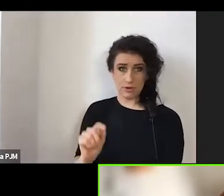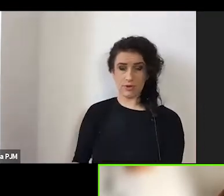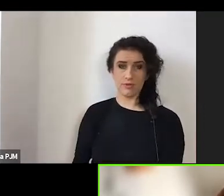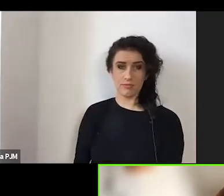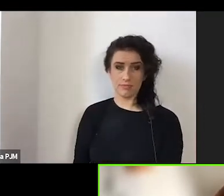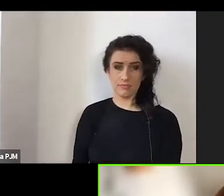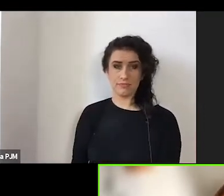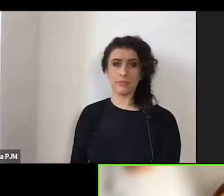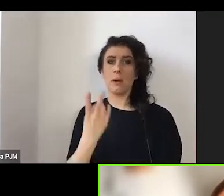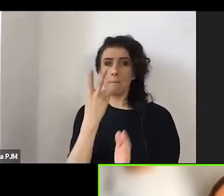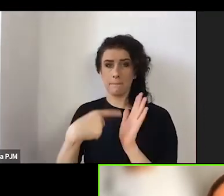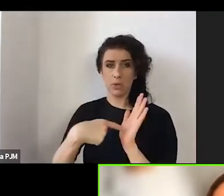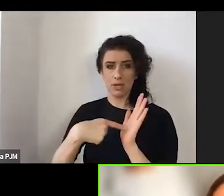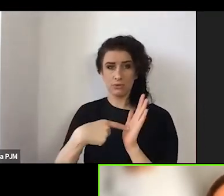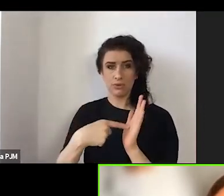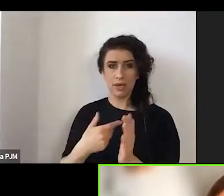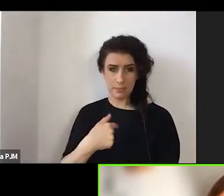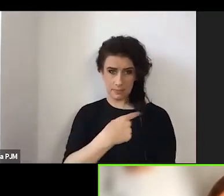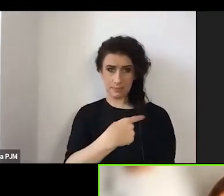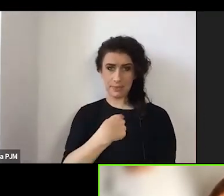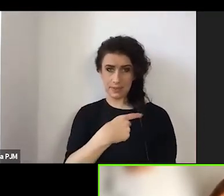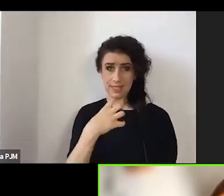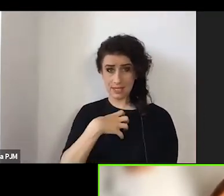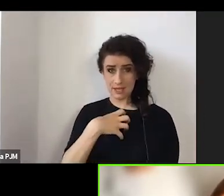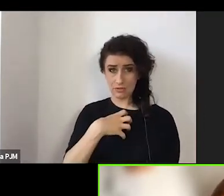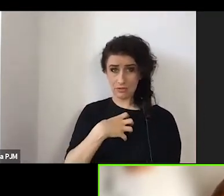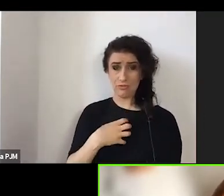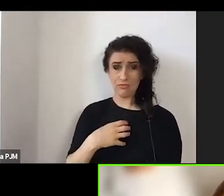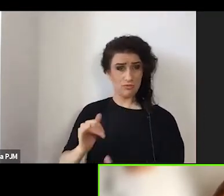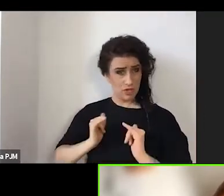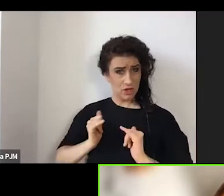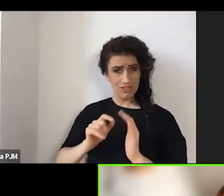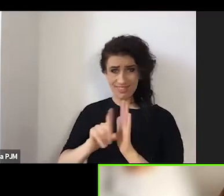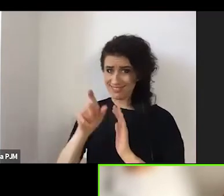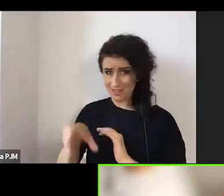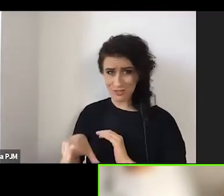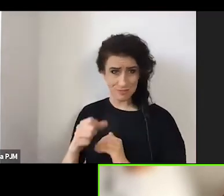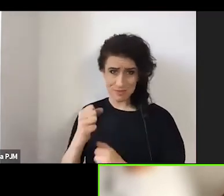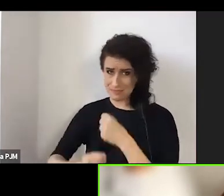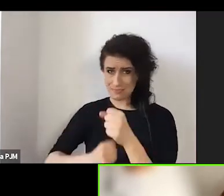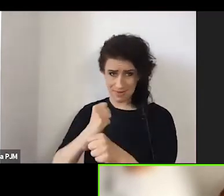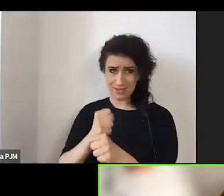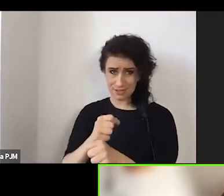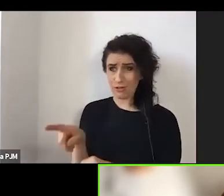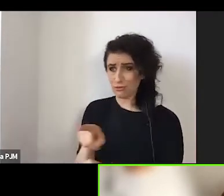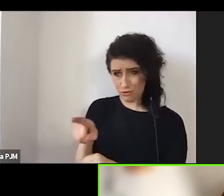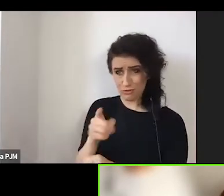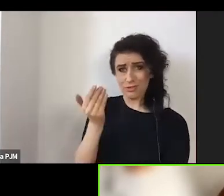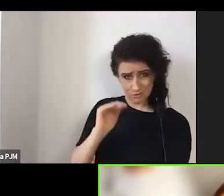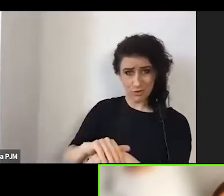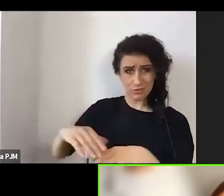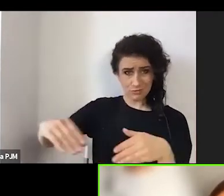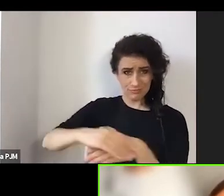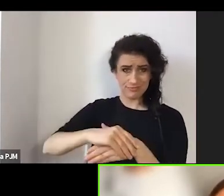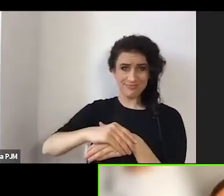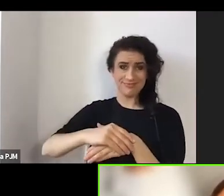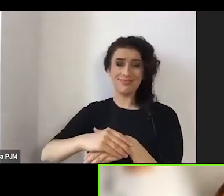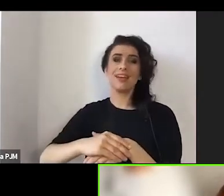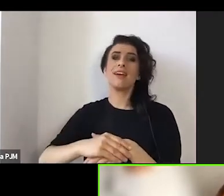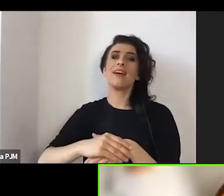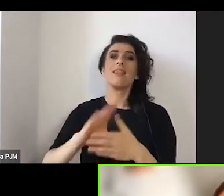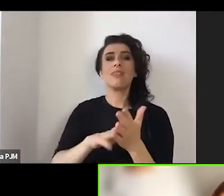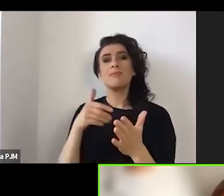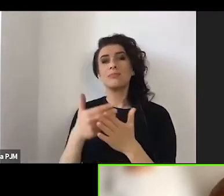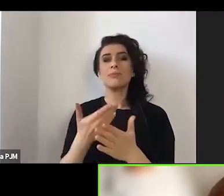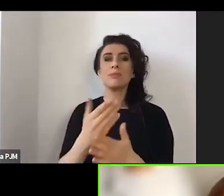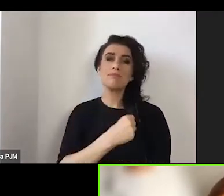going to agree. If you tell the principals in Poland, like, don't you think if you would have some person that could, I don't know,